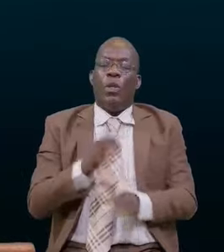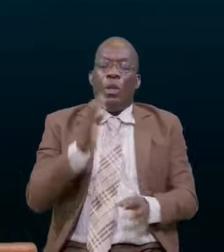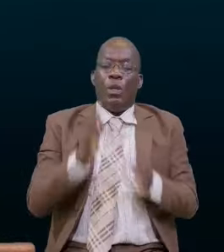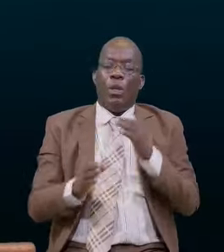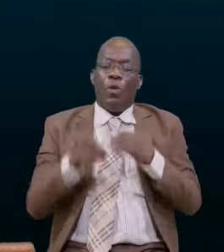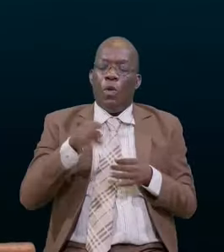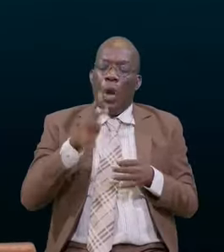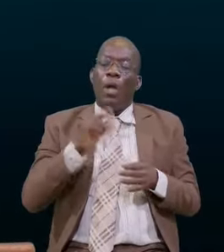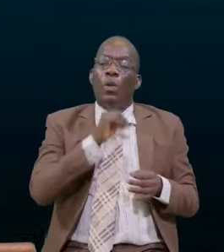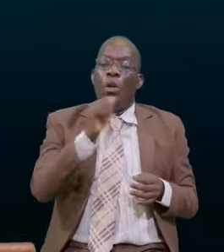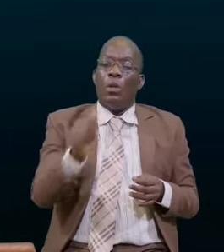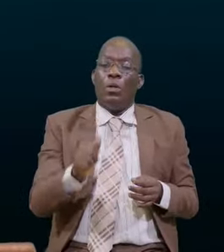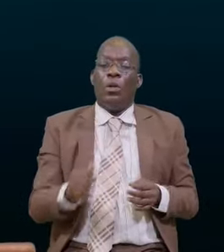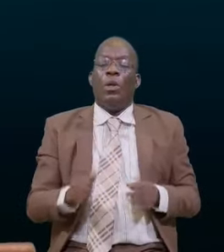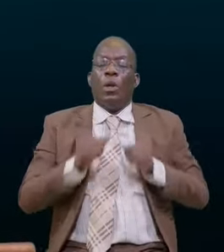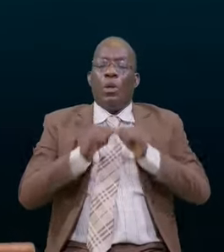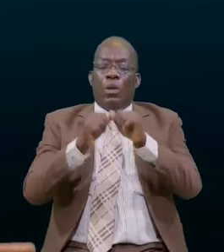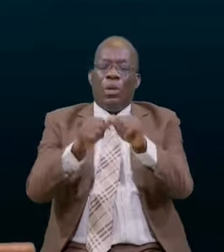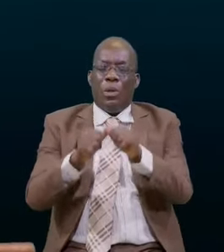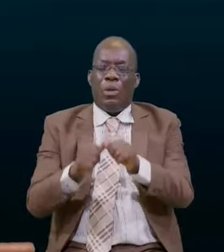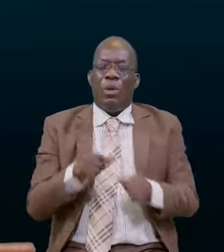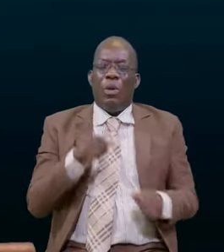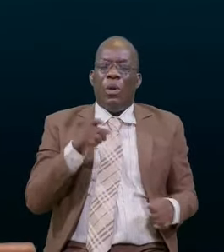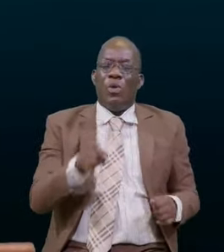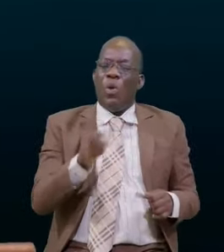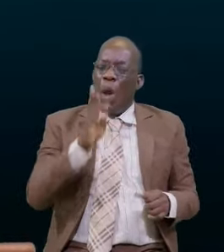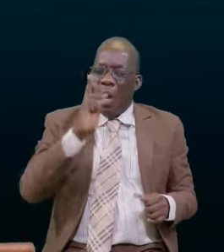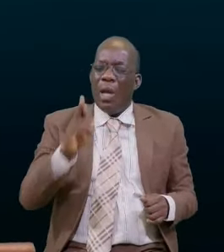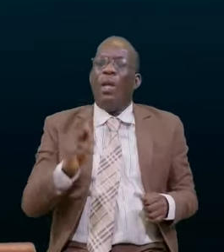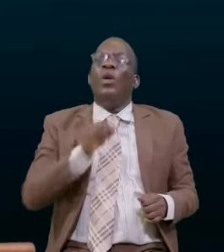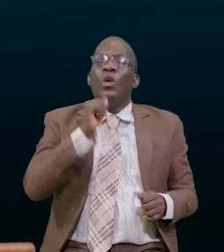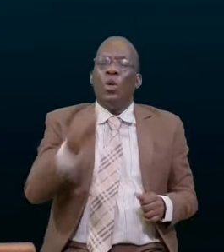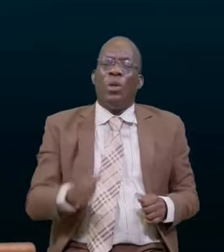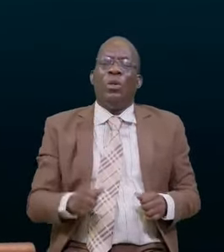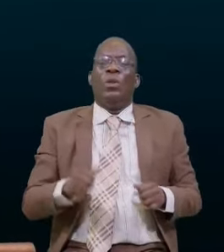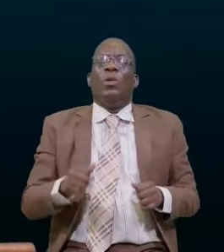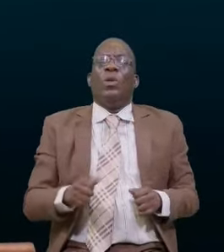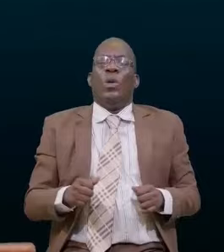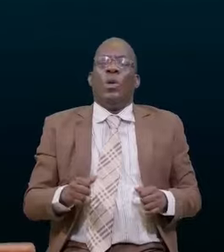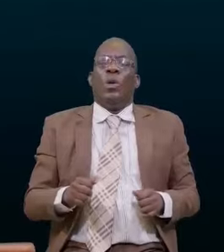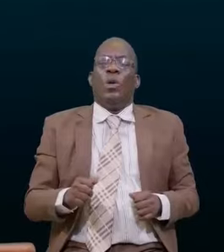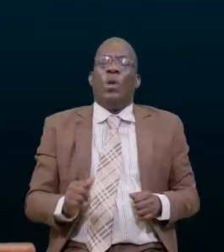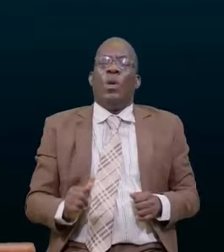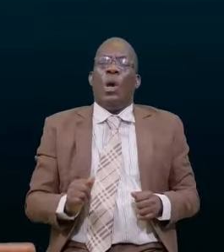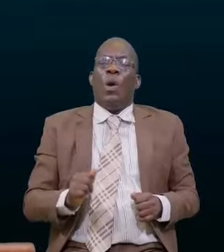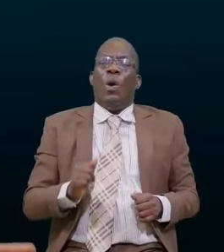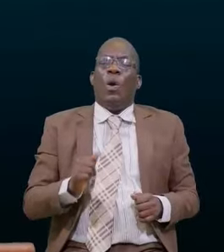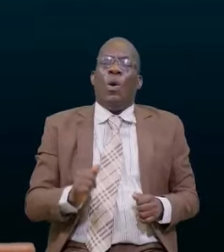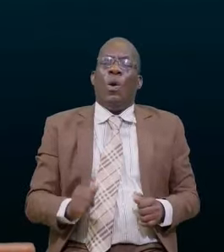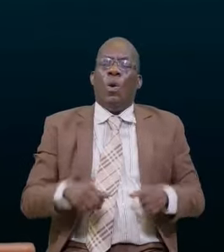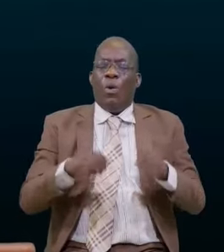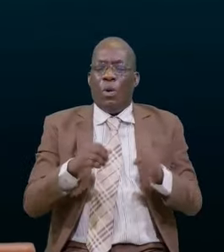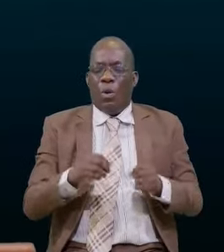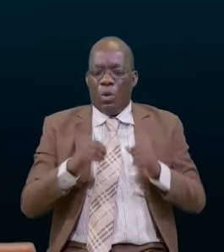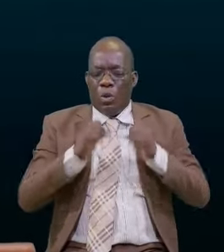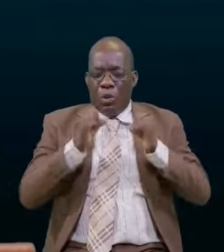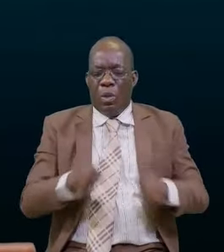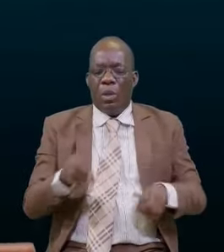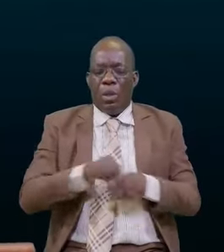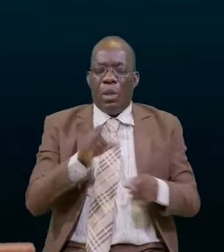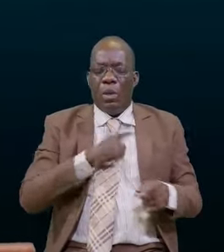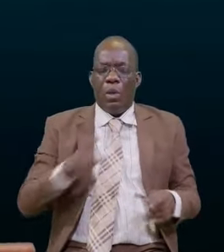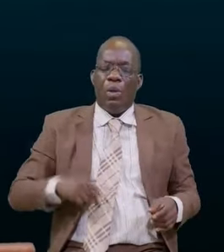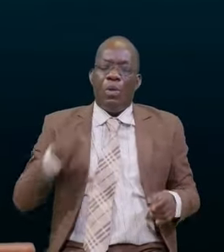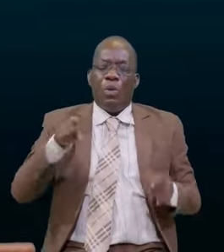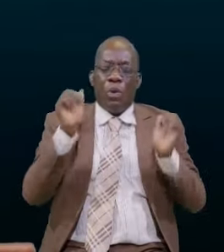you are not steadfast you are up today down tomorrow because of these little little foxes today you can be totally free you can be